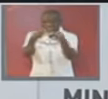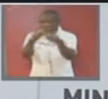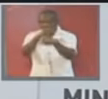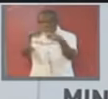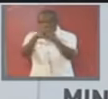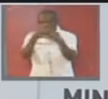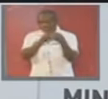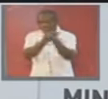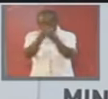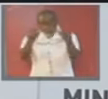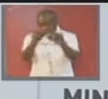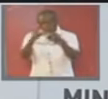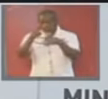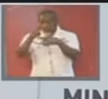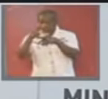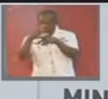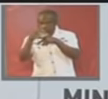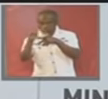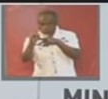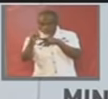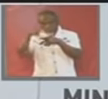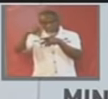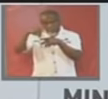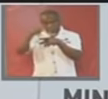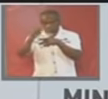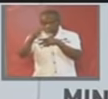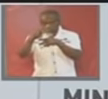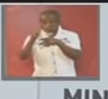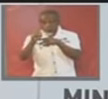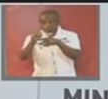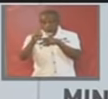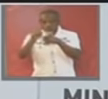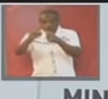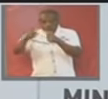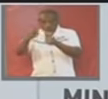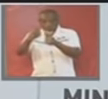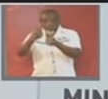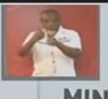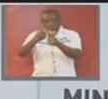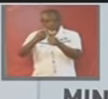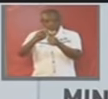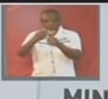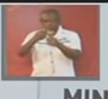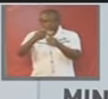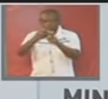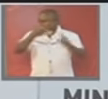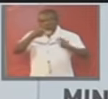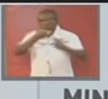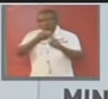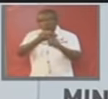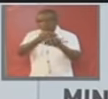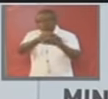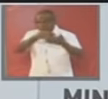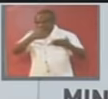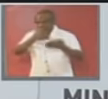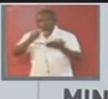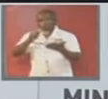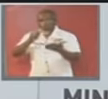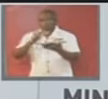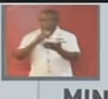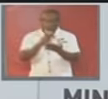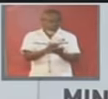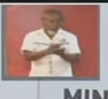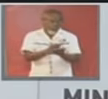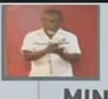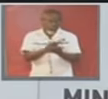in the world that WHO and PAHO will allow any vaccine that has any damaging material in it